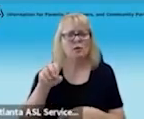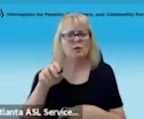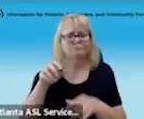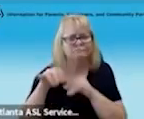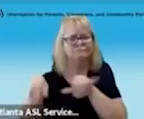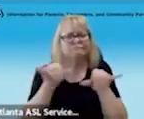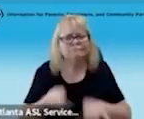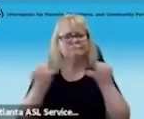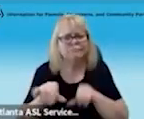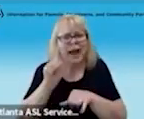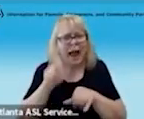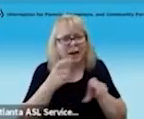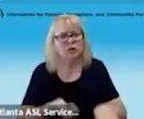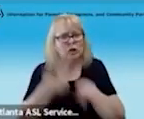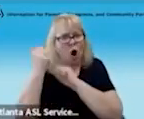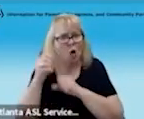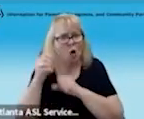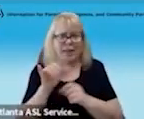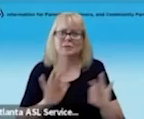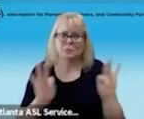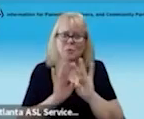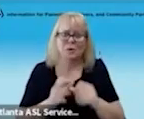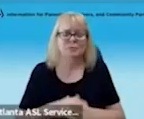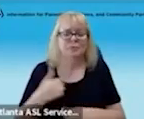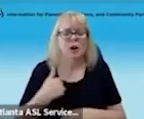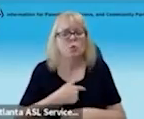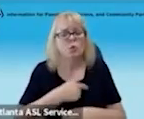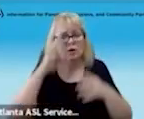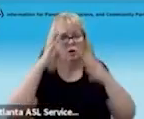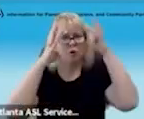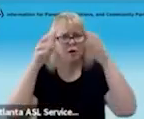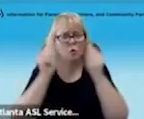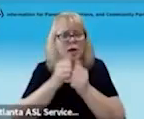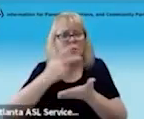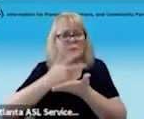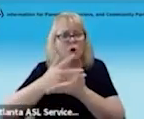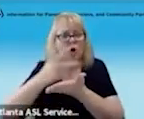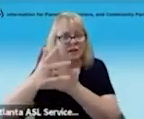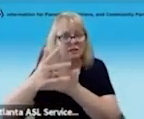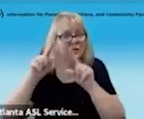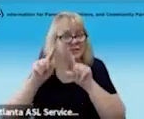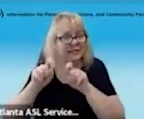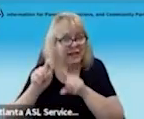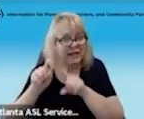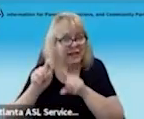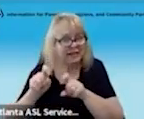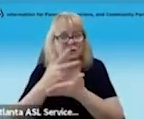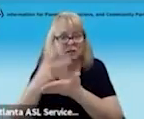Yeah, I love this question. So the status quo has to go, I think is the theme here.